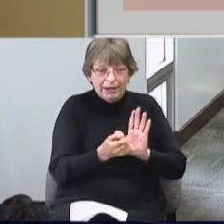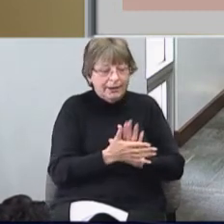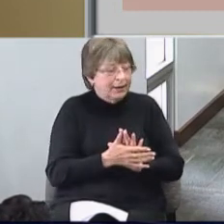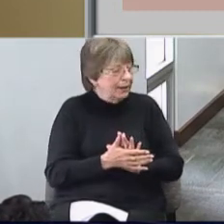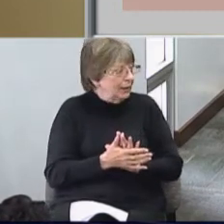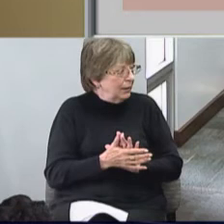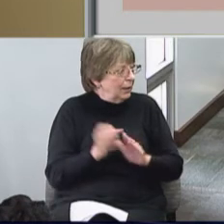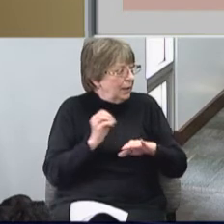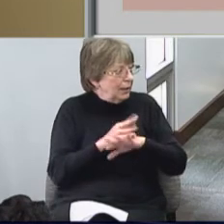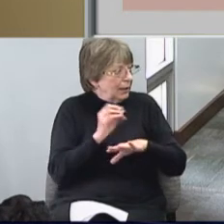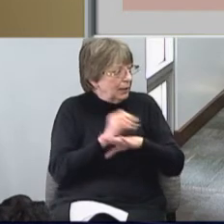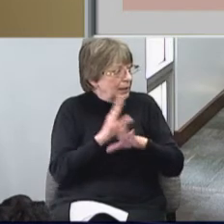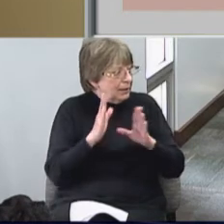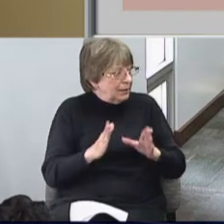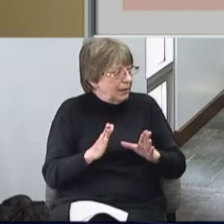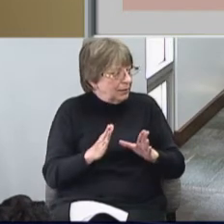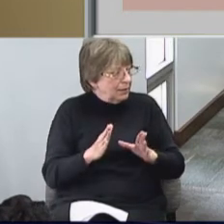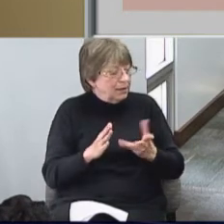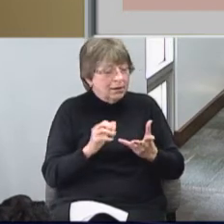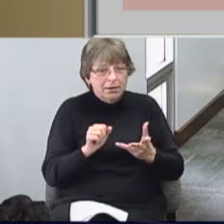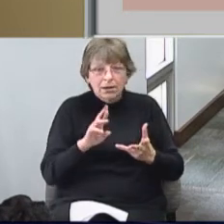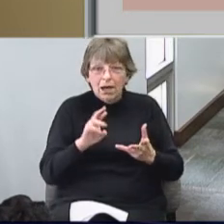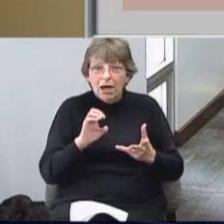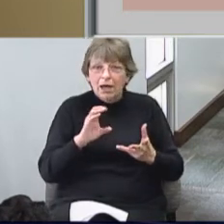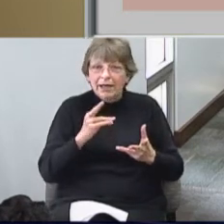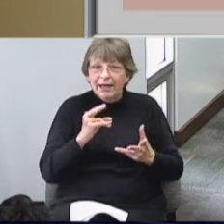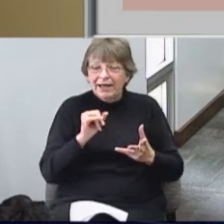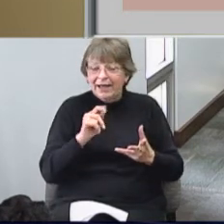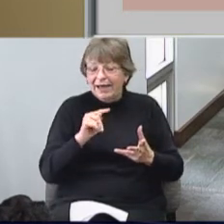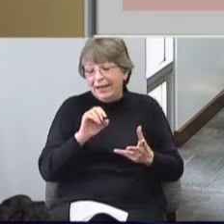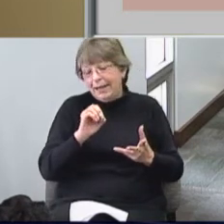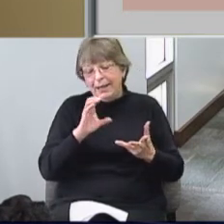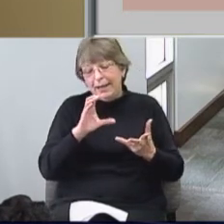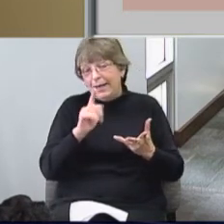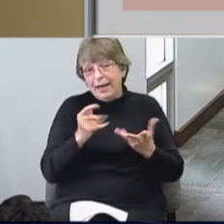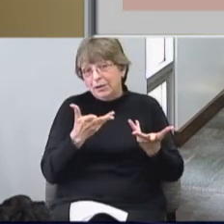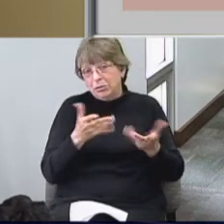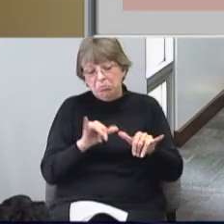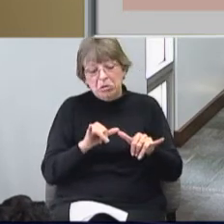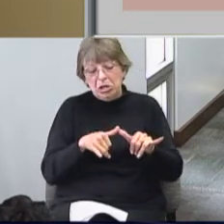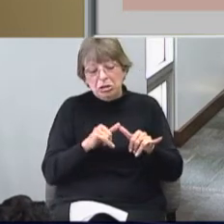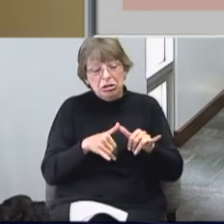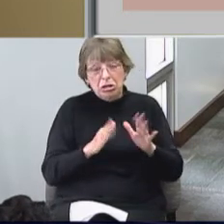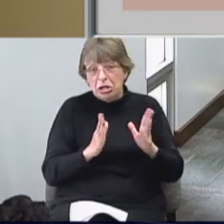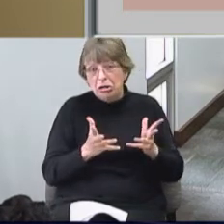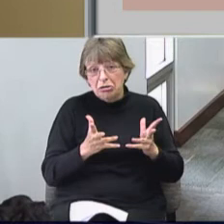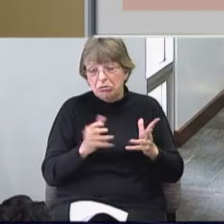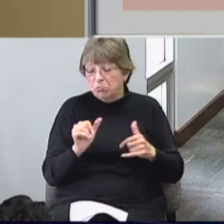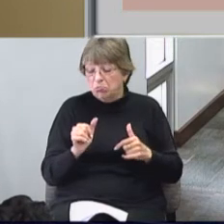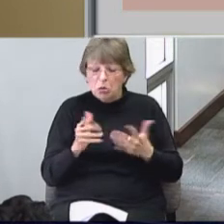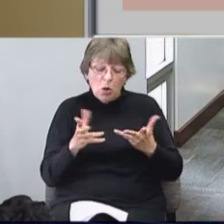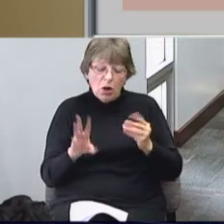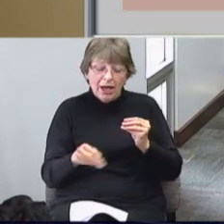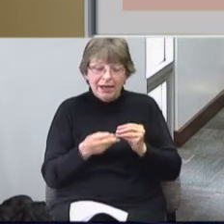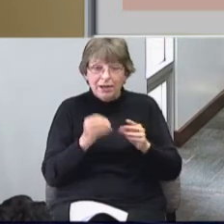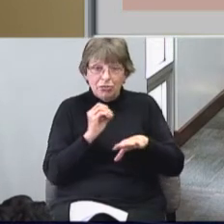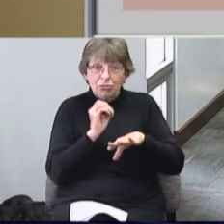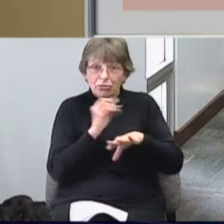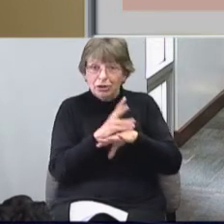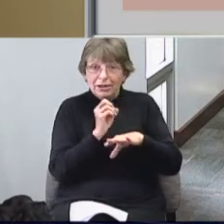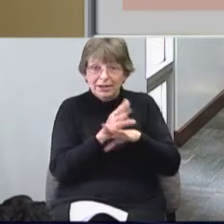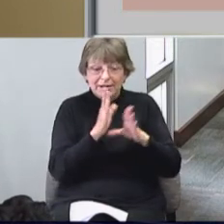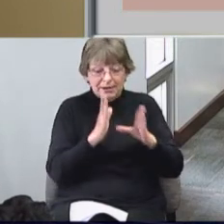The consultants being the architects, the engineers, or it could be other consultants down the road. The selection